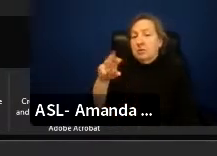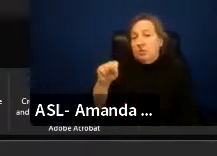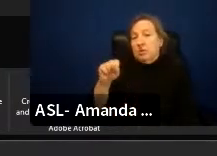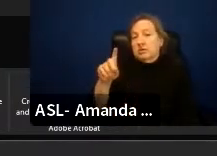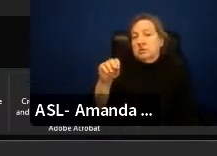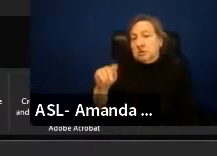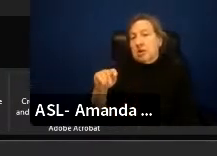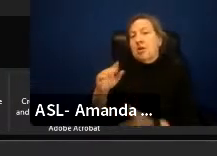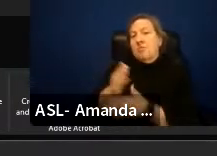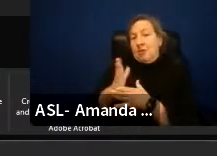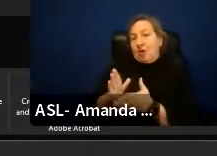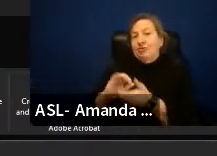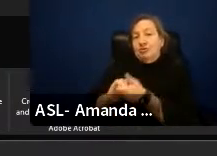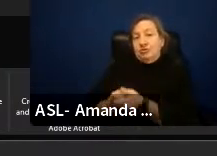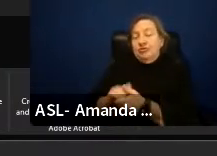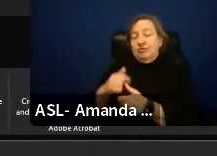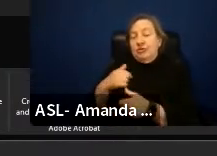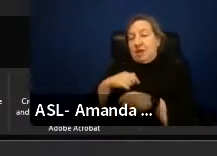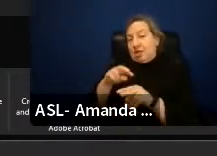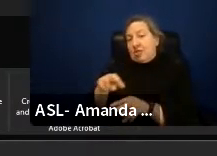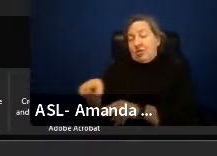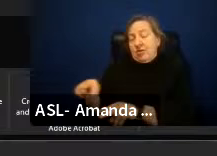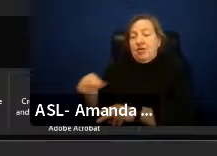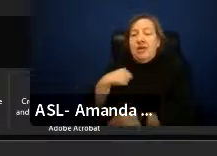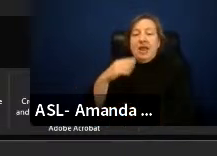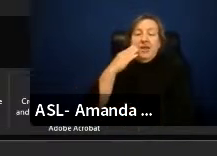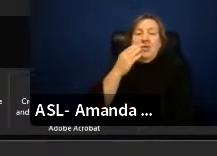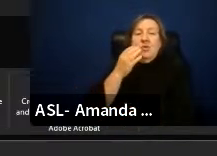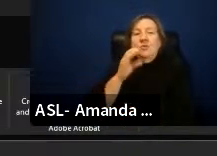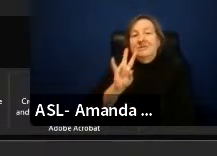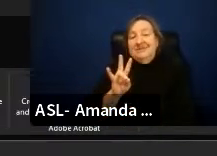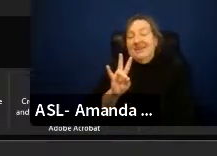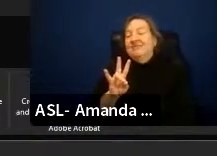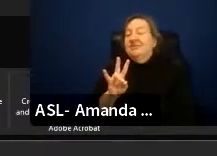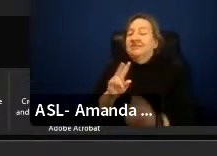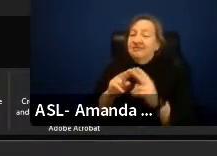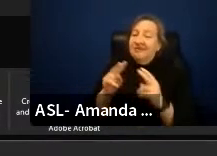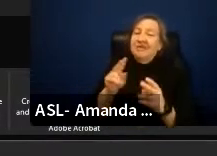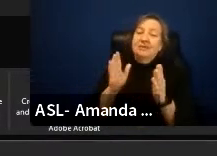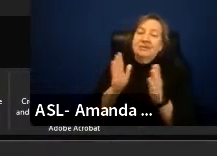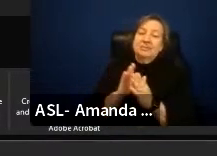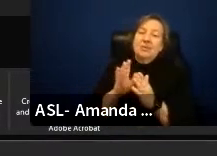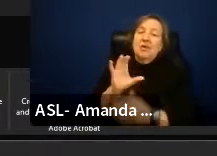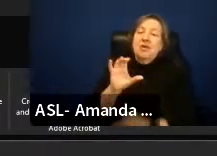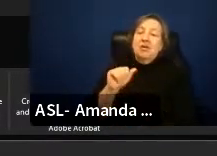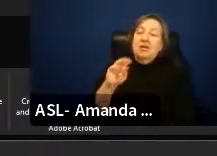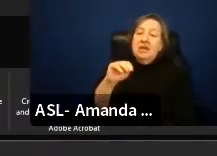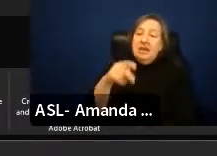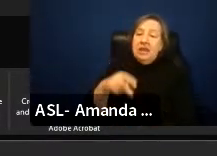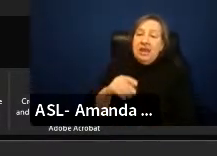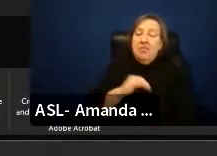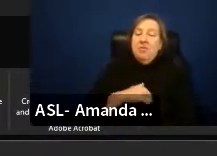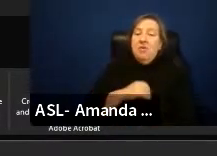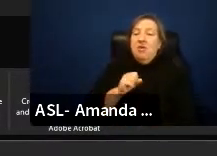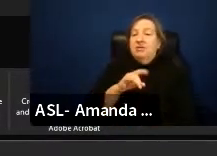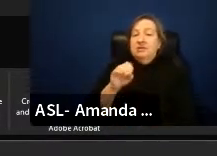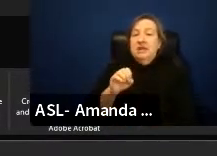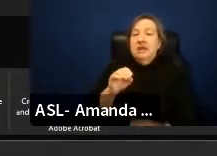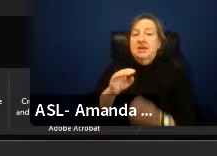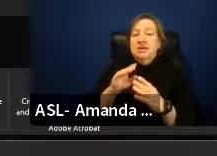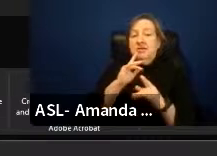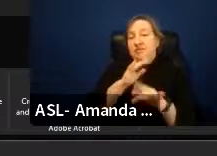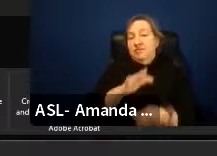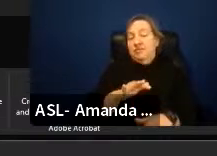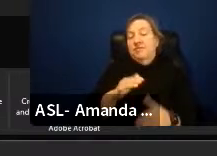As I look through this, I know of 7 very, very small camps on our side of the river that